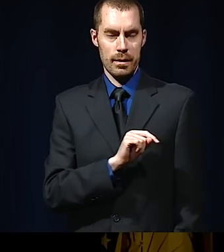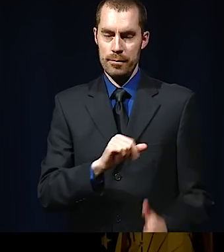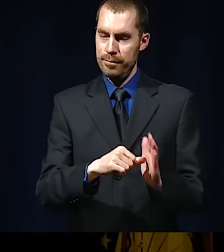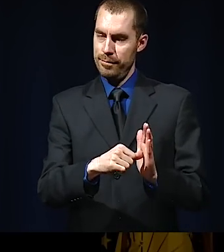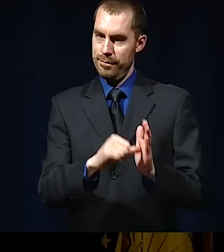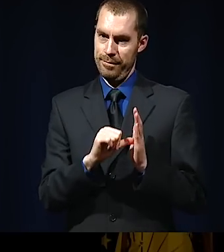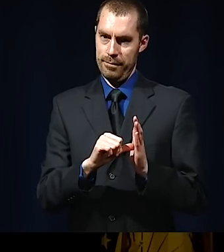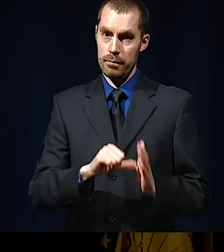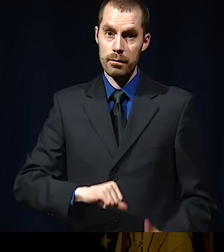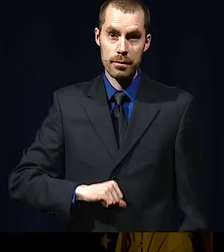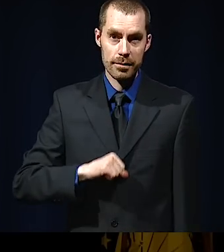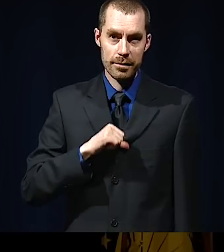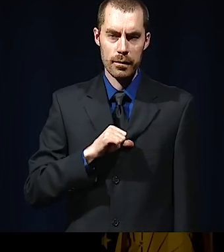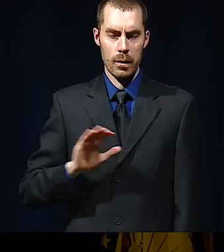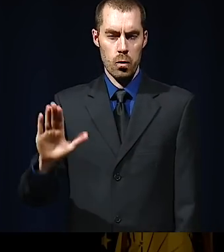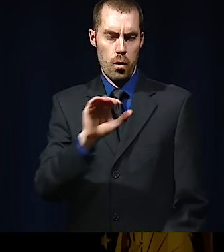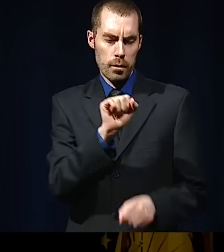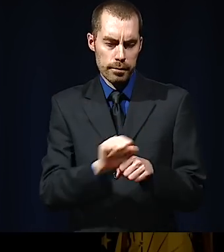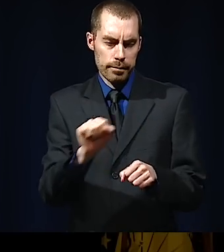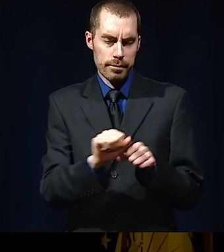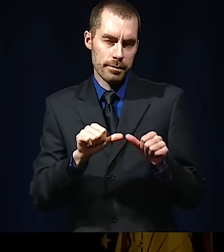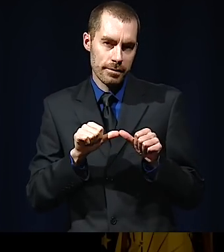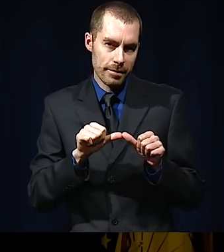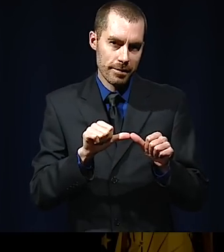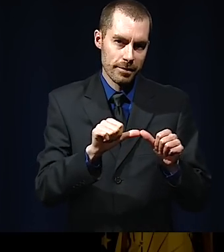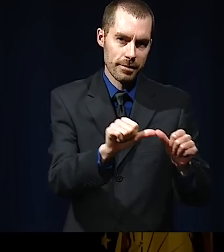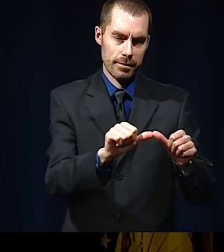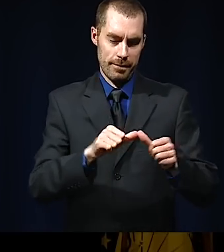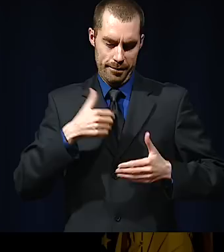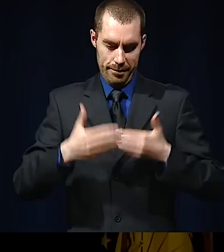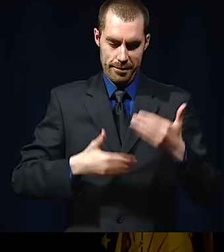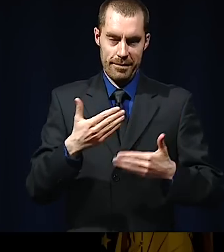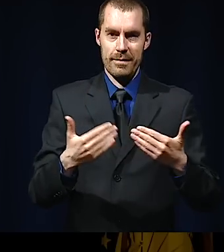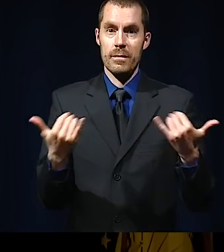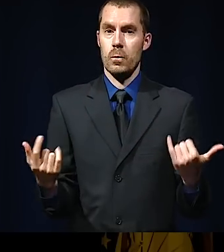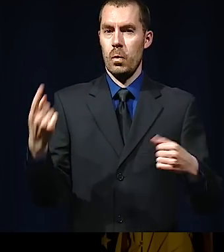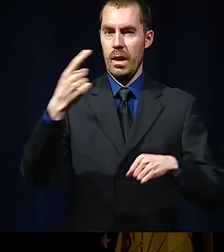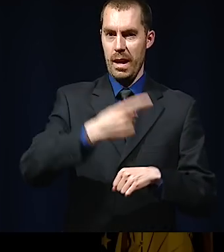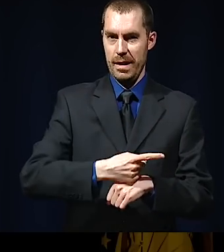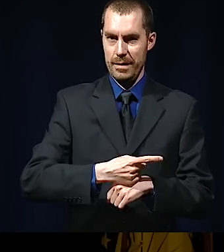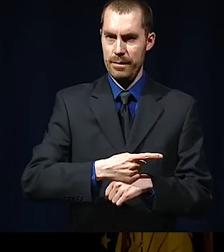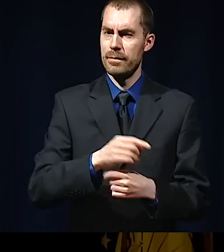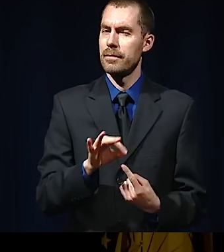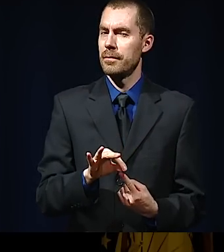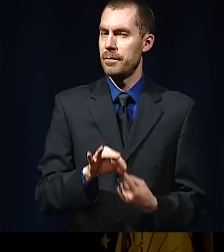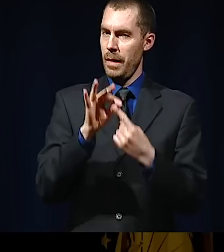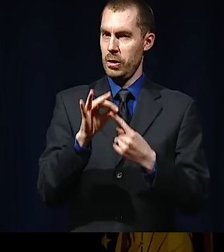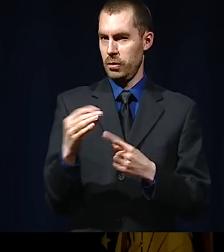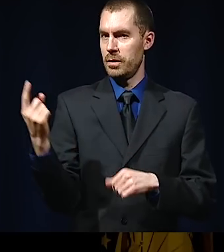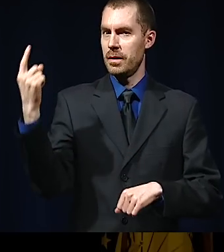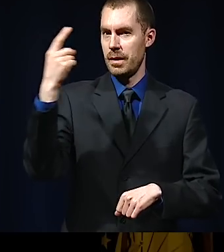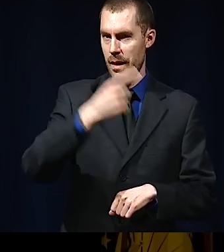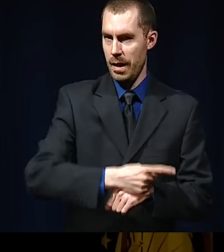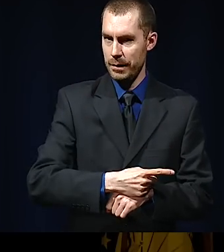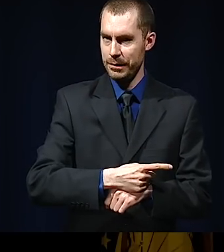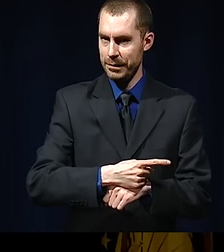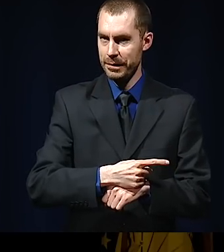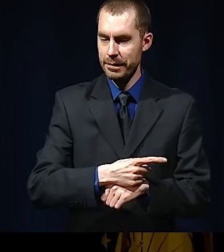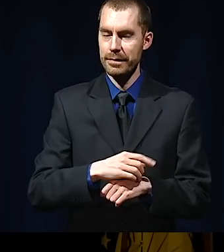impressed and proud at the perseverance that's brought you to this moment in time, and what a moment it